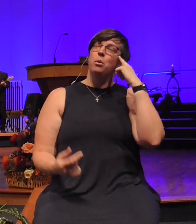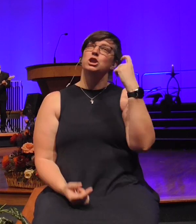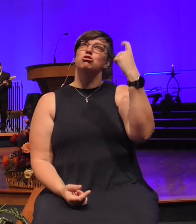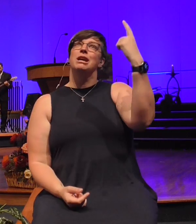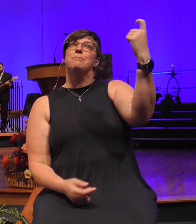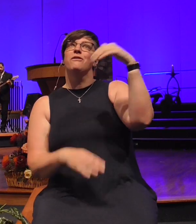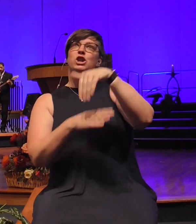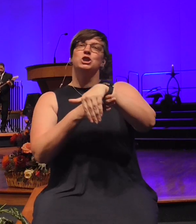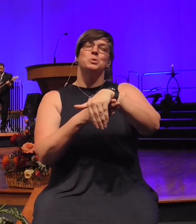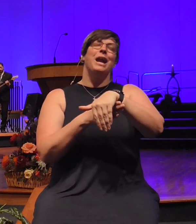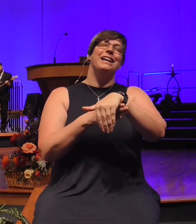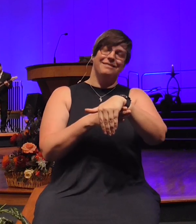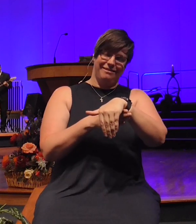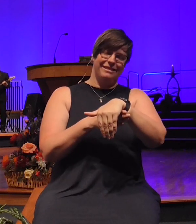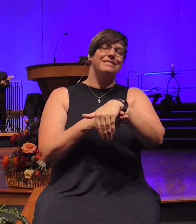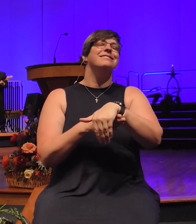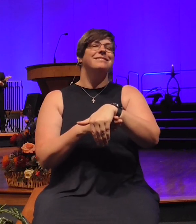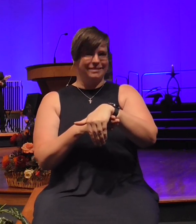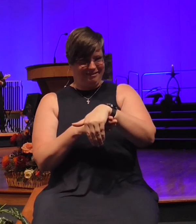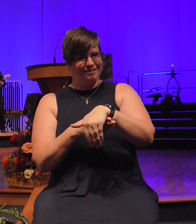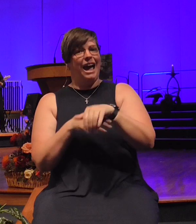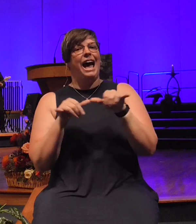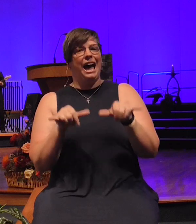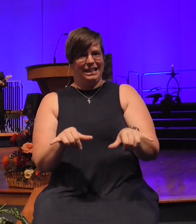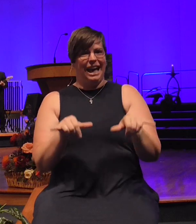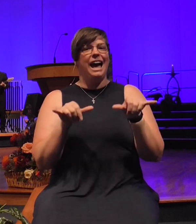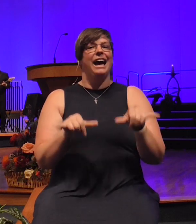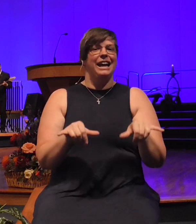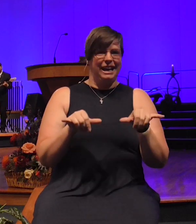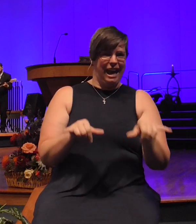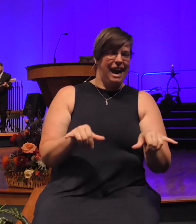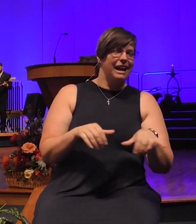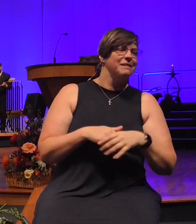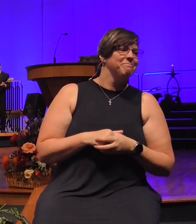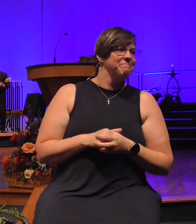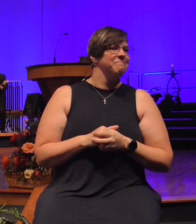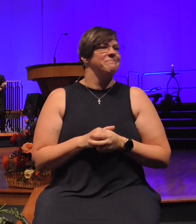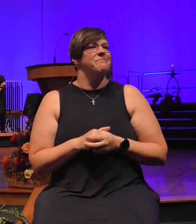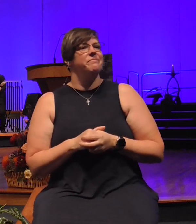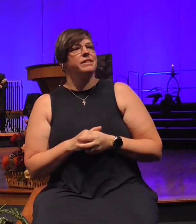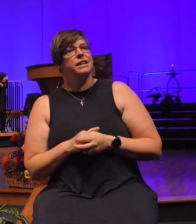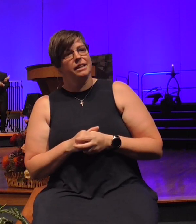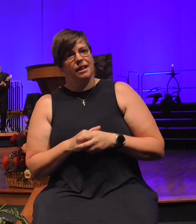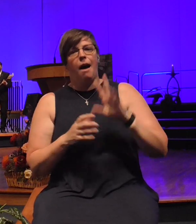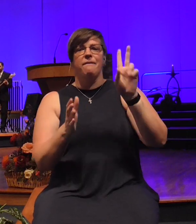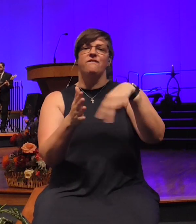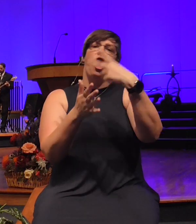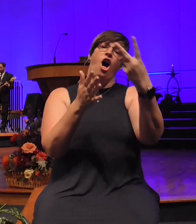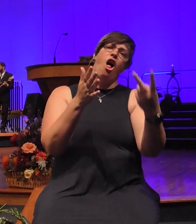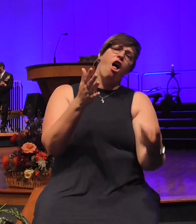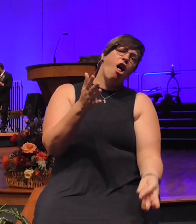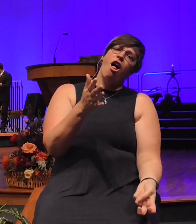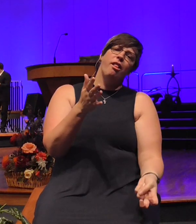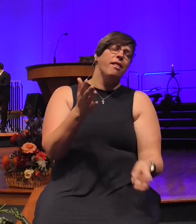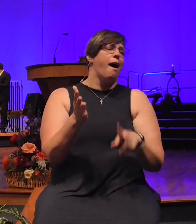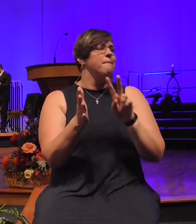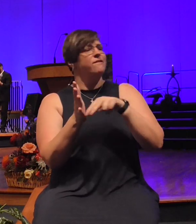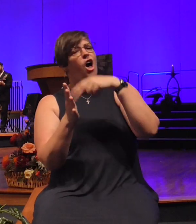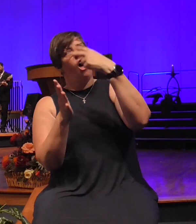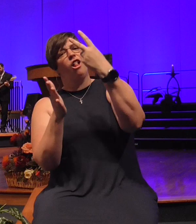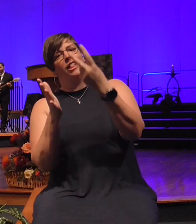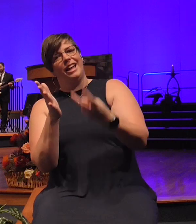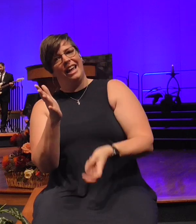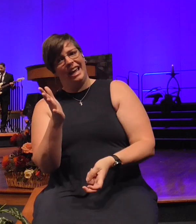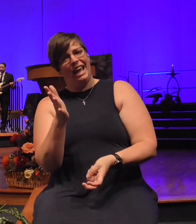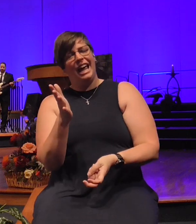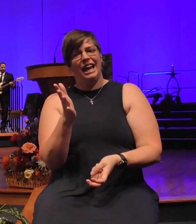I'll dream of her tonight. Die, die, die, die, die, die. Falling, yes I